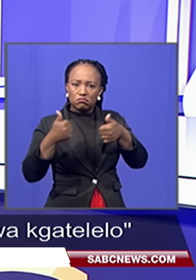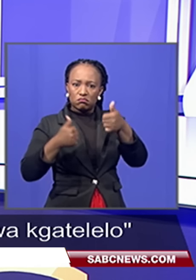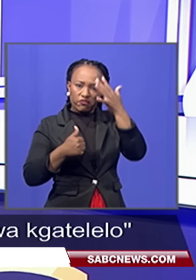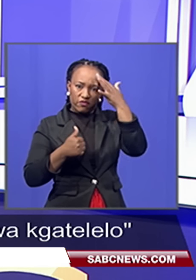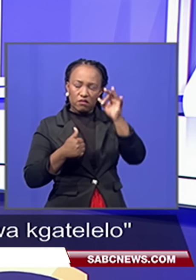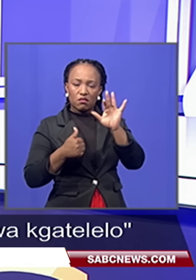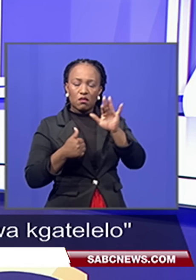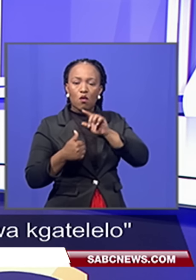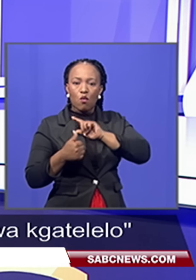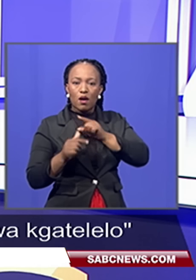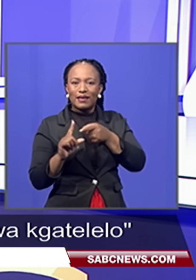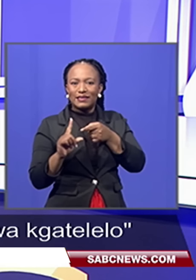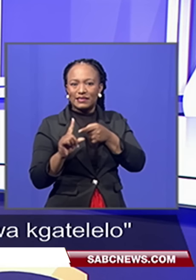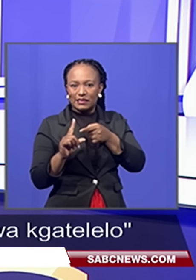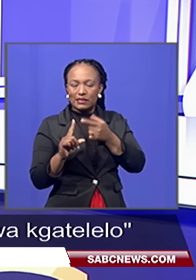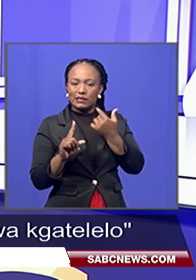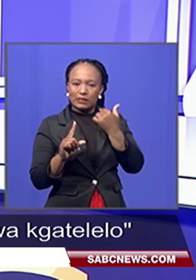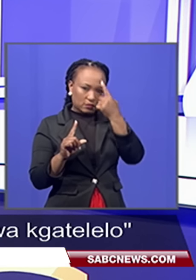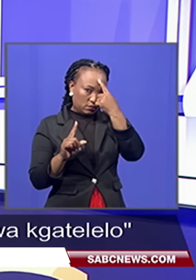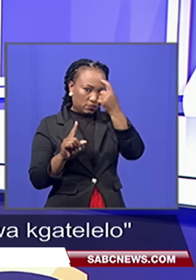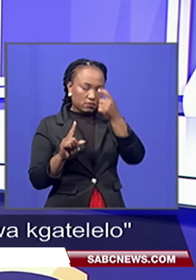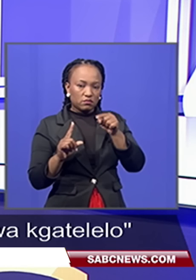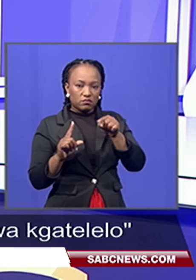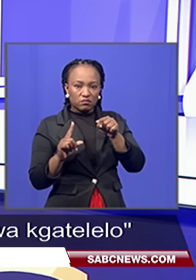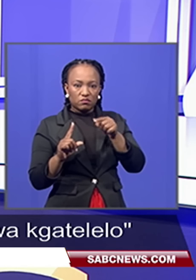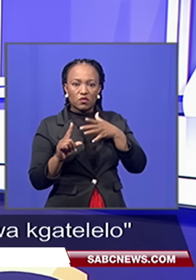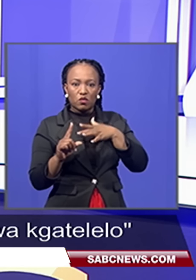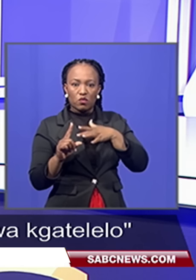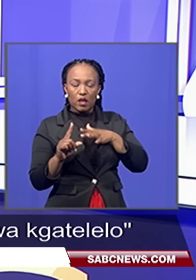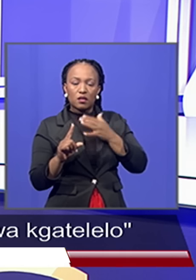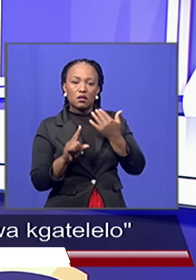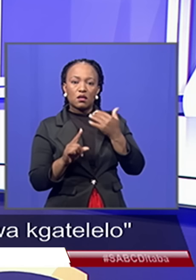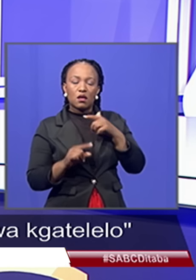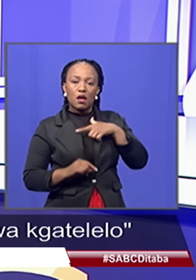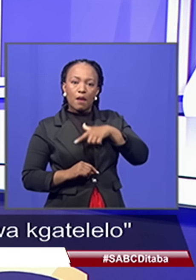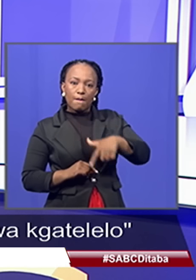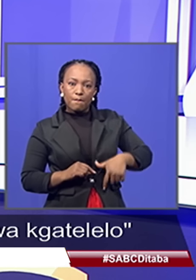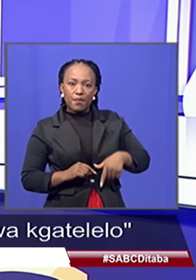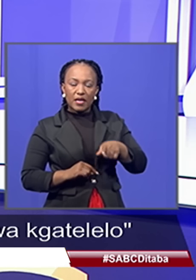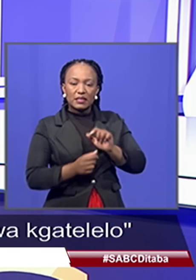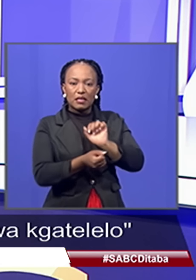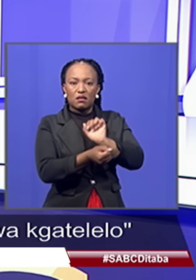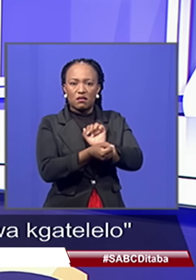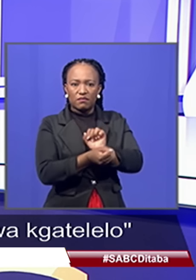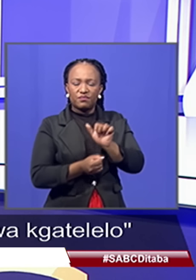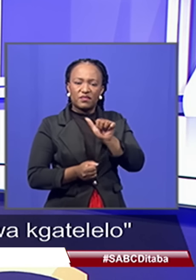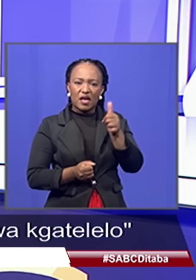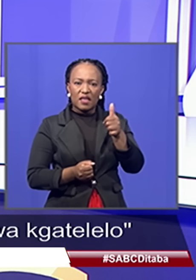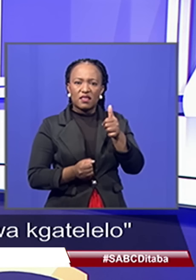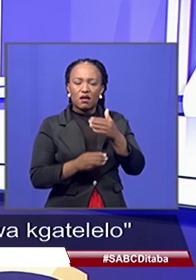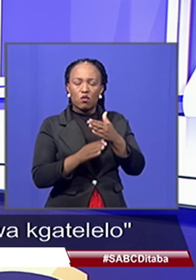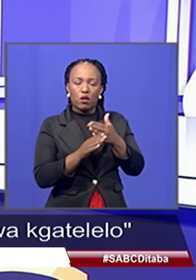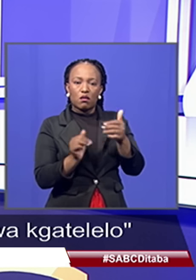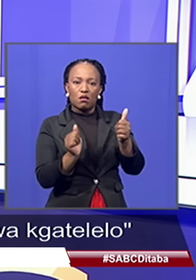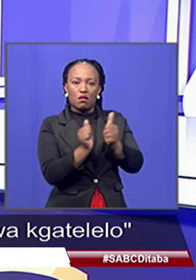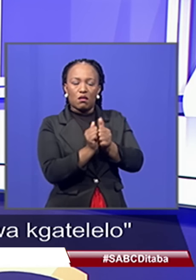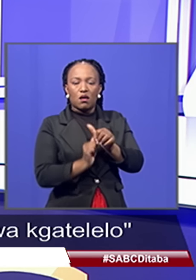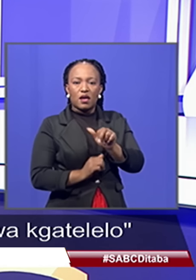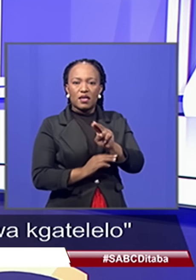mmušo ka lebaka la gore go be go dumela gore o be a nyaka go golega mopresidente wa maloba Thabo Mbeki le bahlankedi bagolo mokgahlong wa